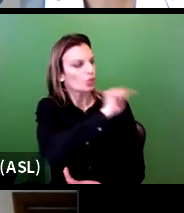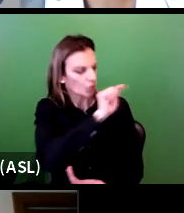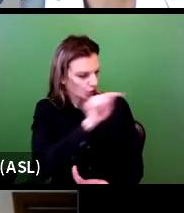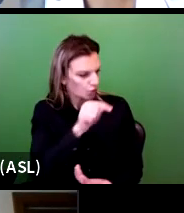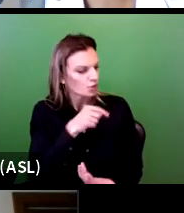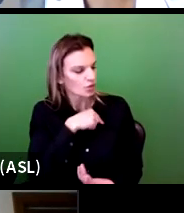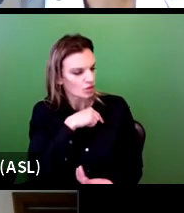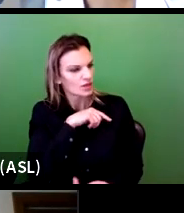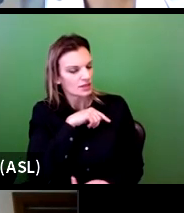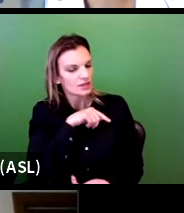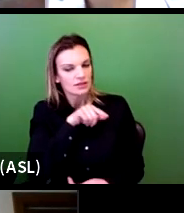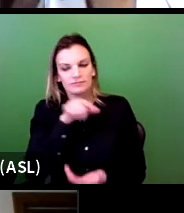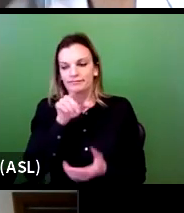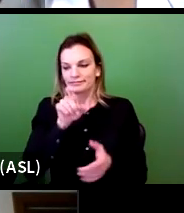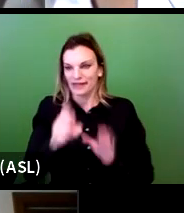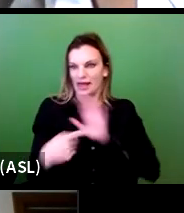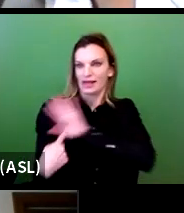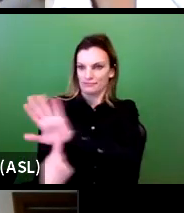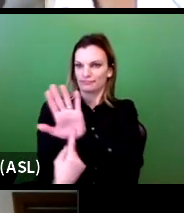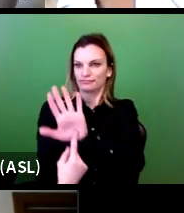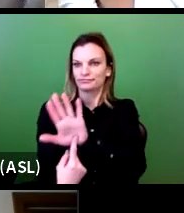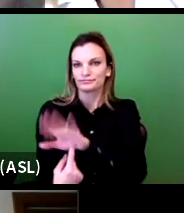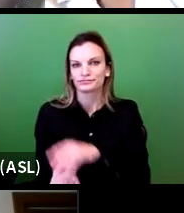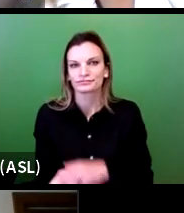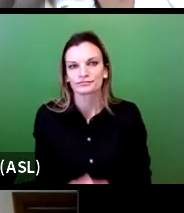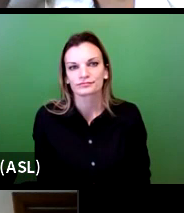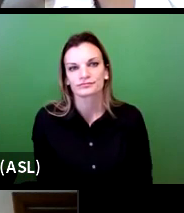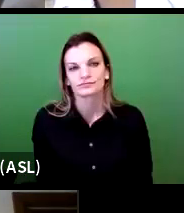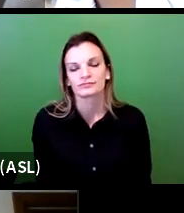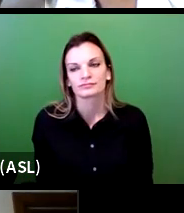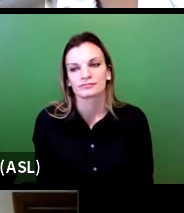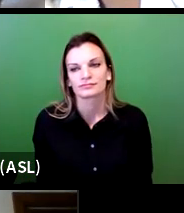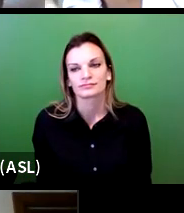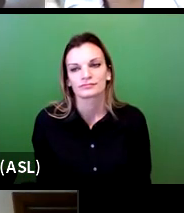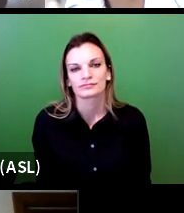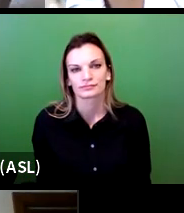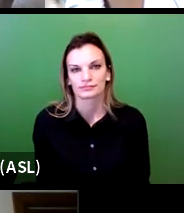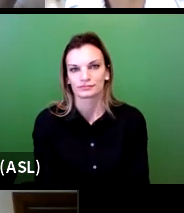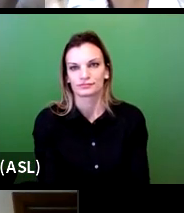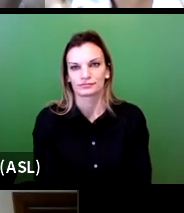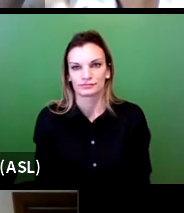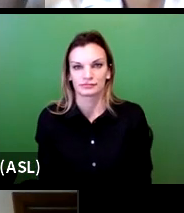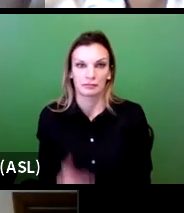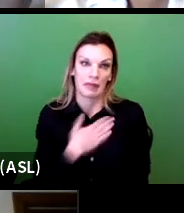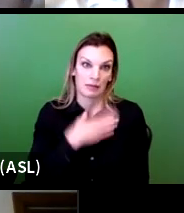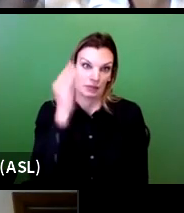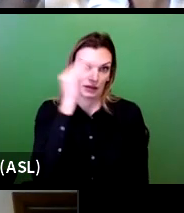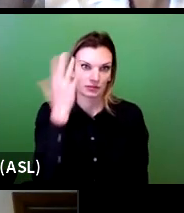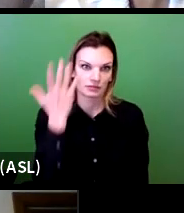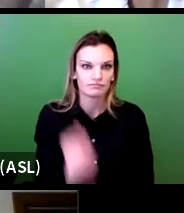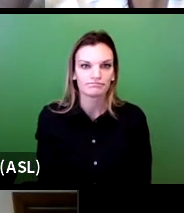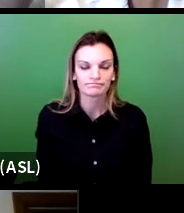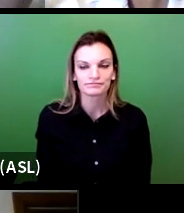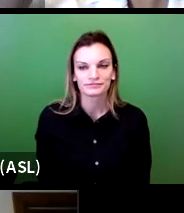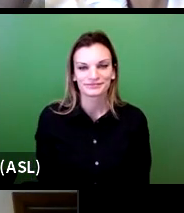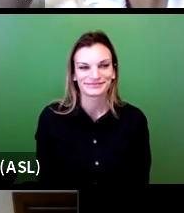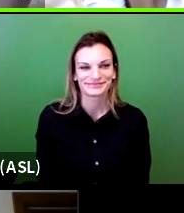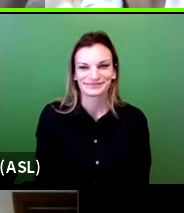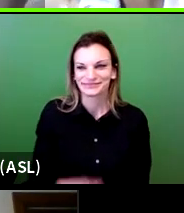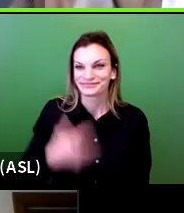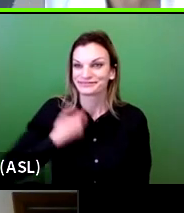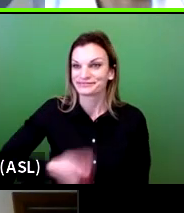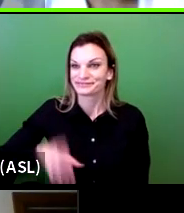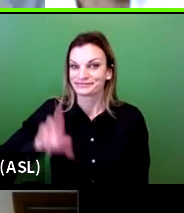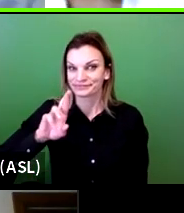decided by the commission itself on who the executive director would be. That's just my opinion of it. One